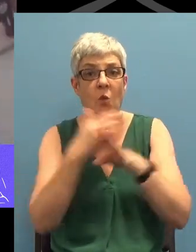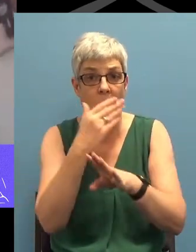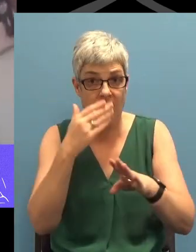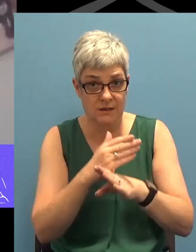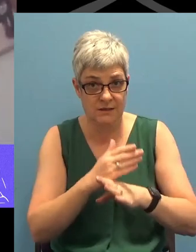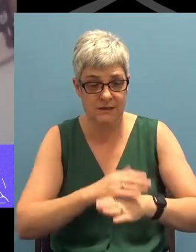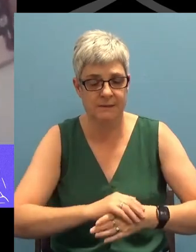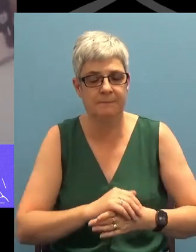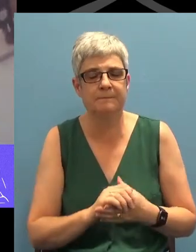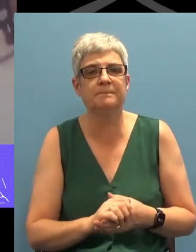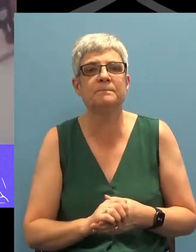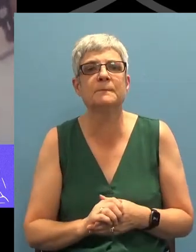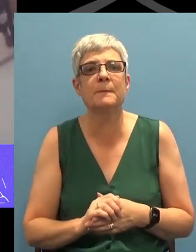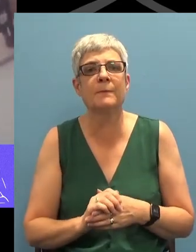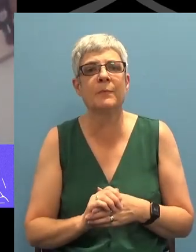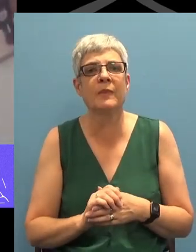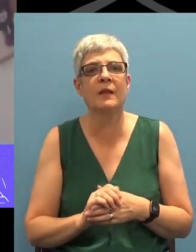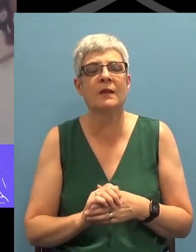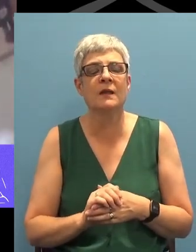The Workers Are Few.